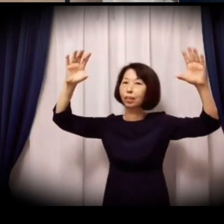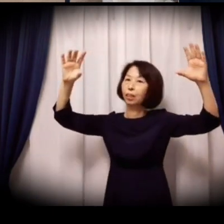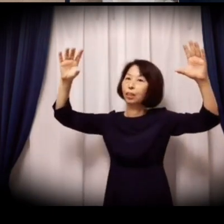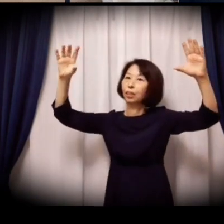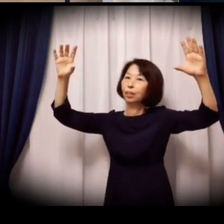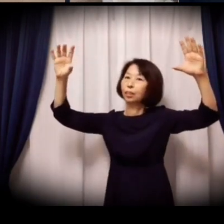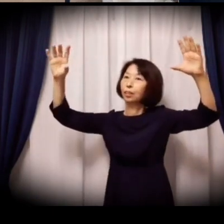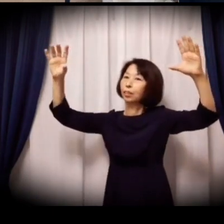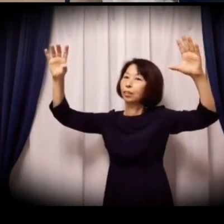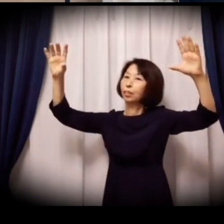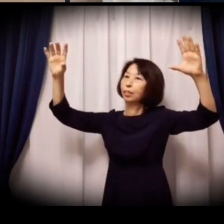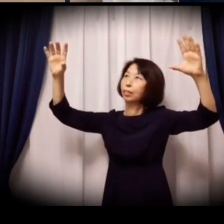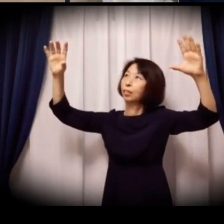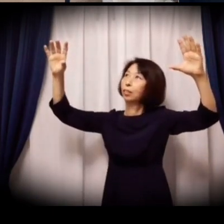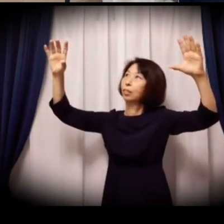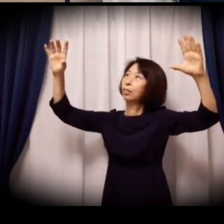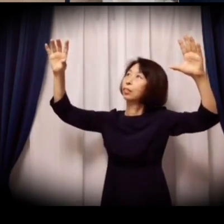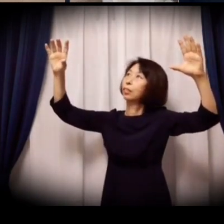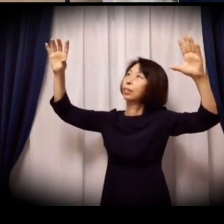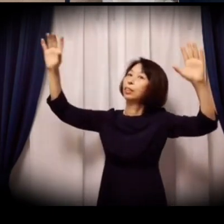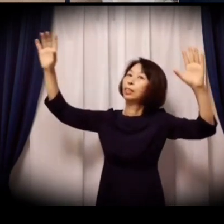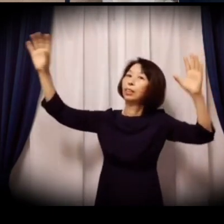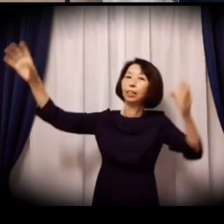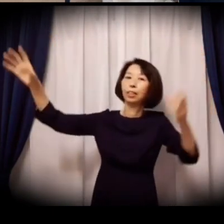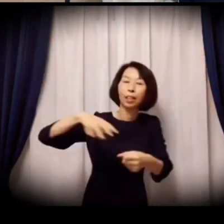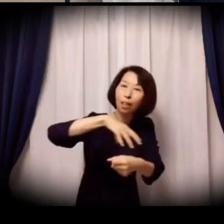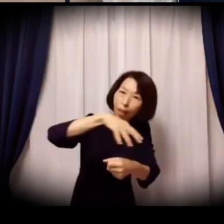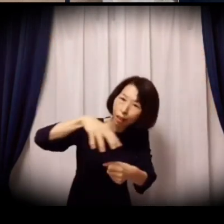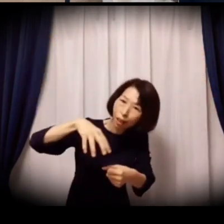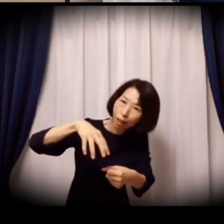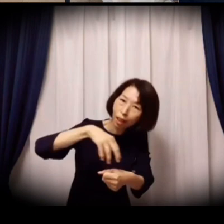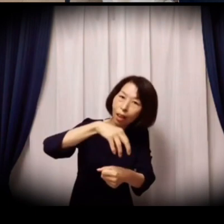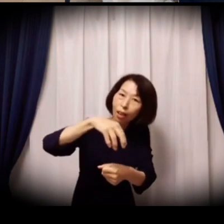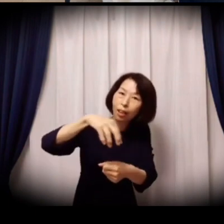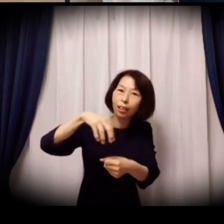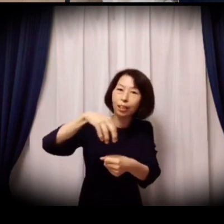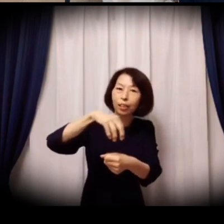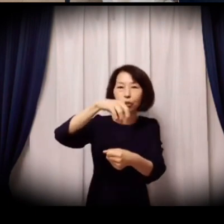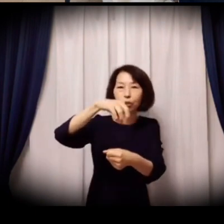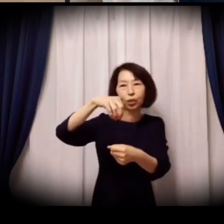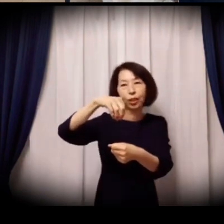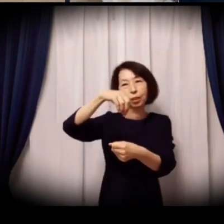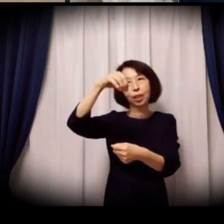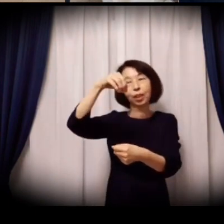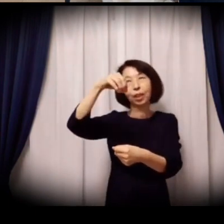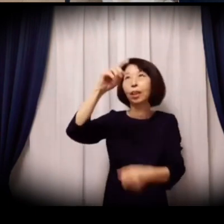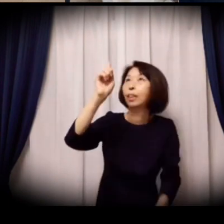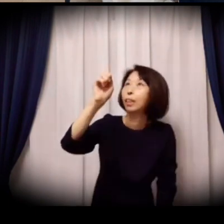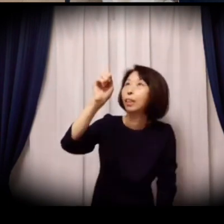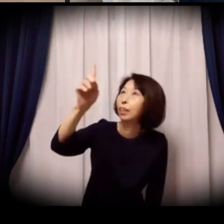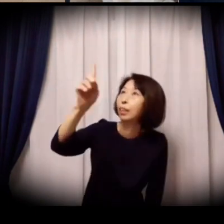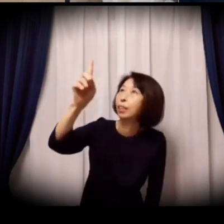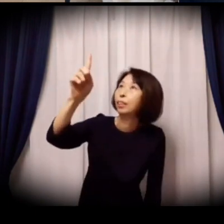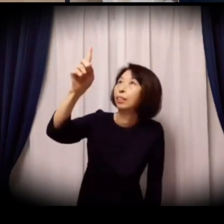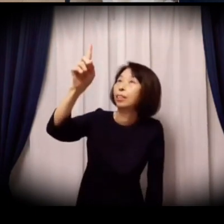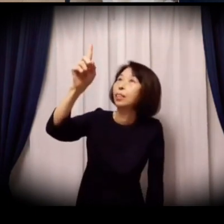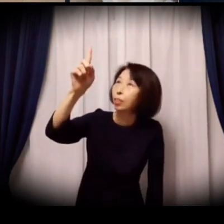Loads and roads are in your hair And ice-cream